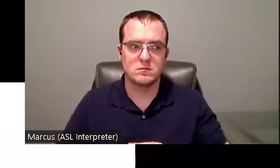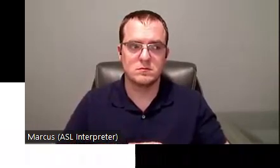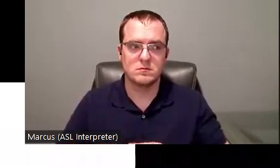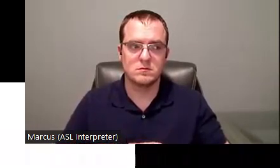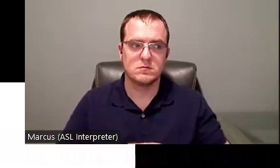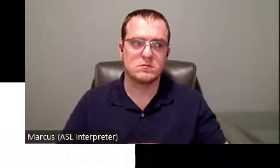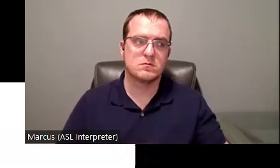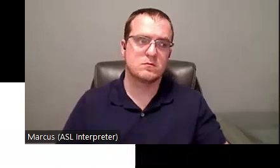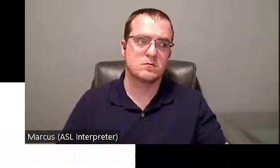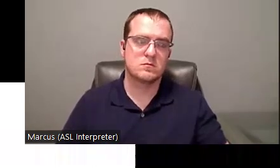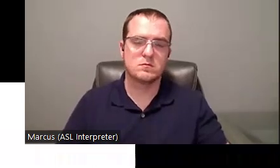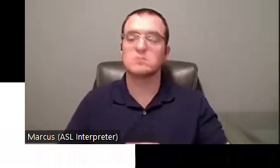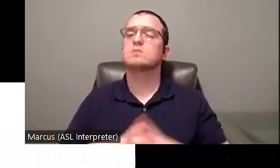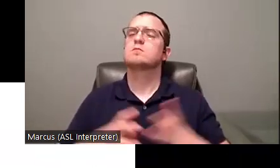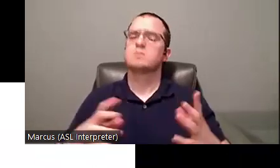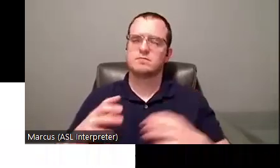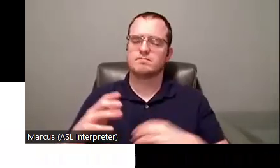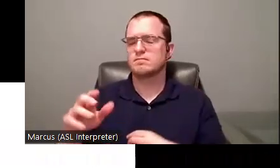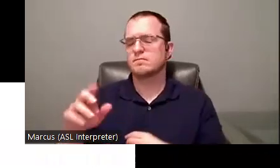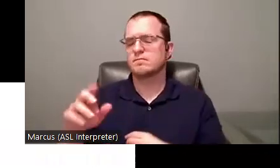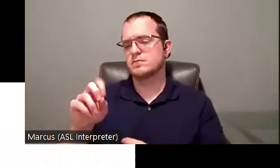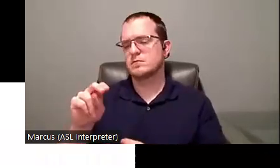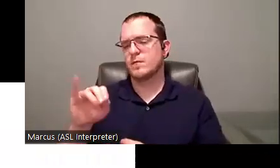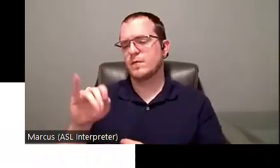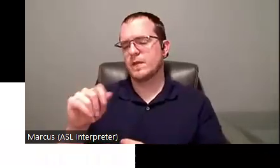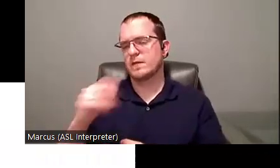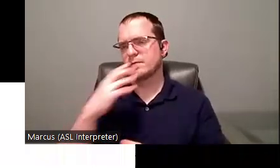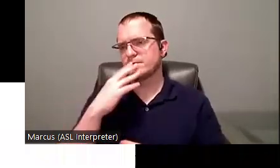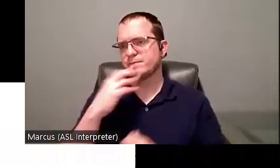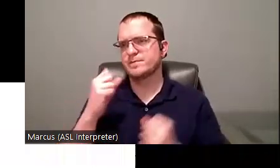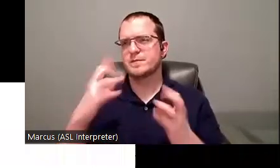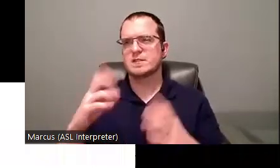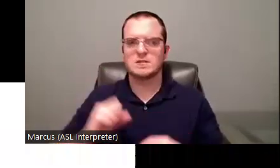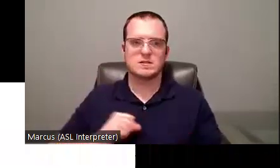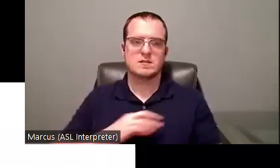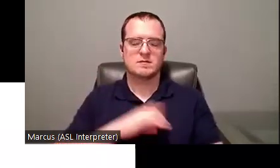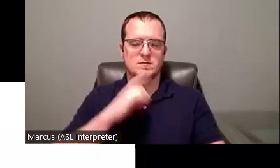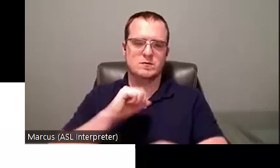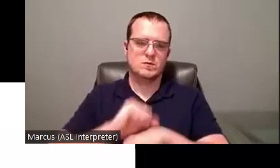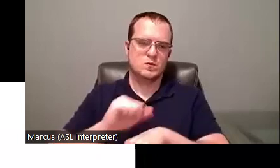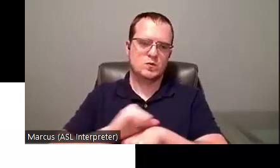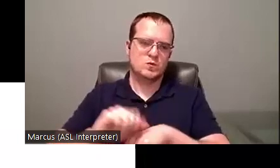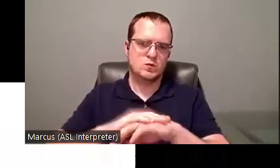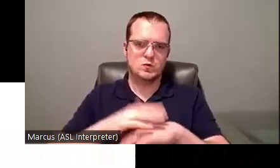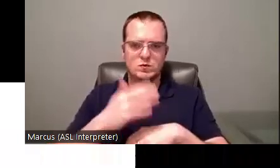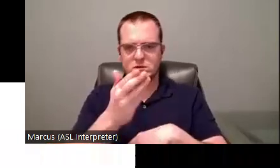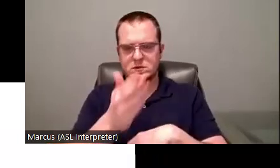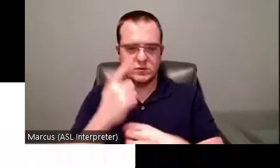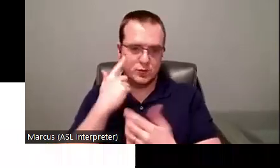Danita, thank you. There's countless staff who have worked on this to bring us to this